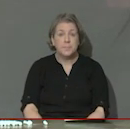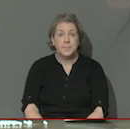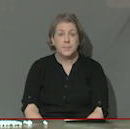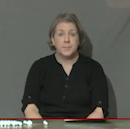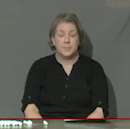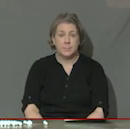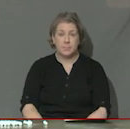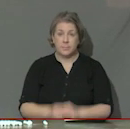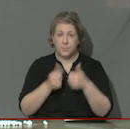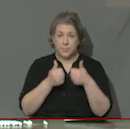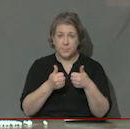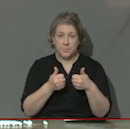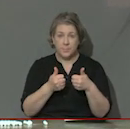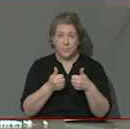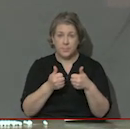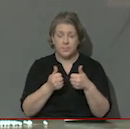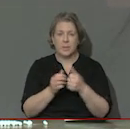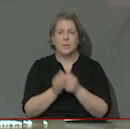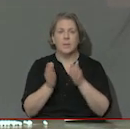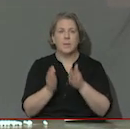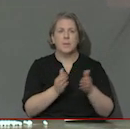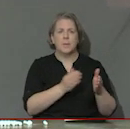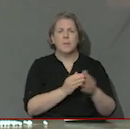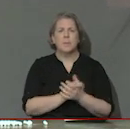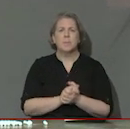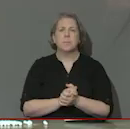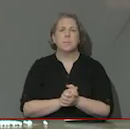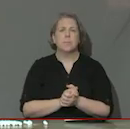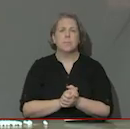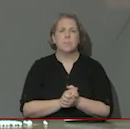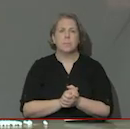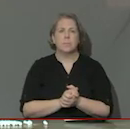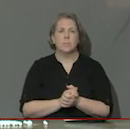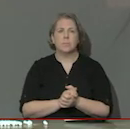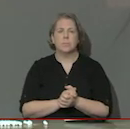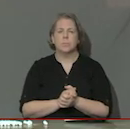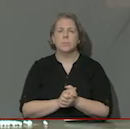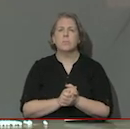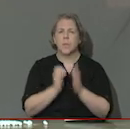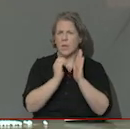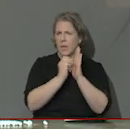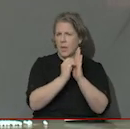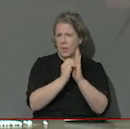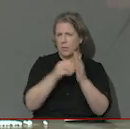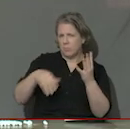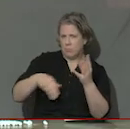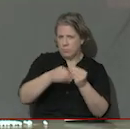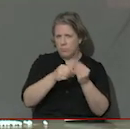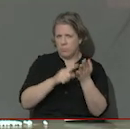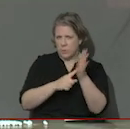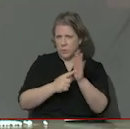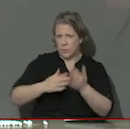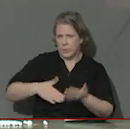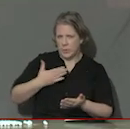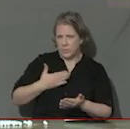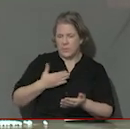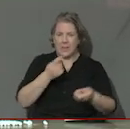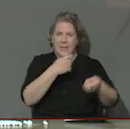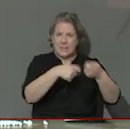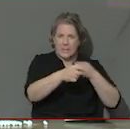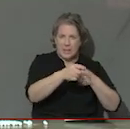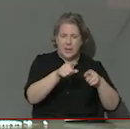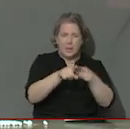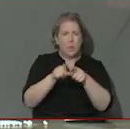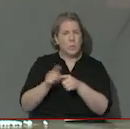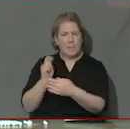Are you fine? All right. Let's look. I just got another example of sales and cost of